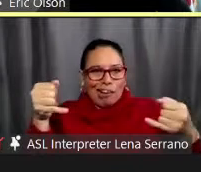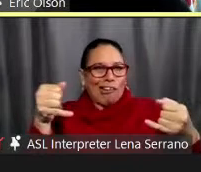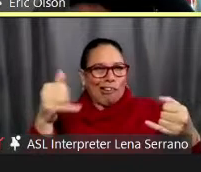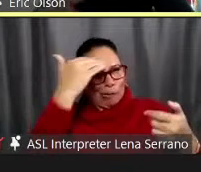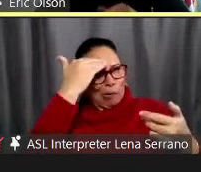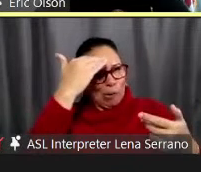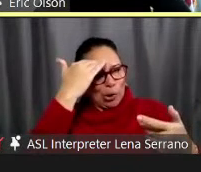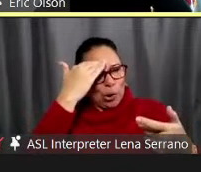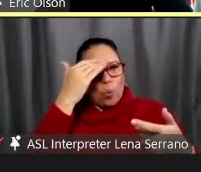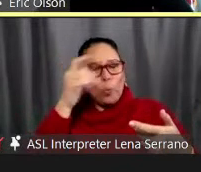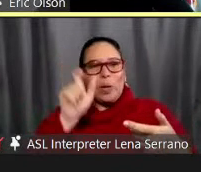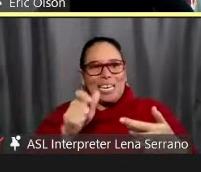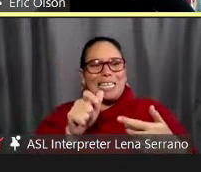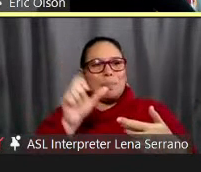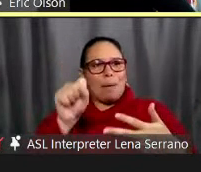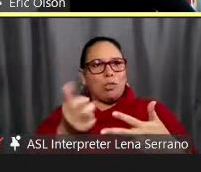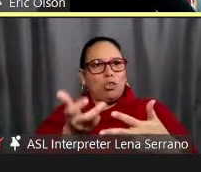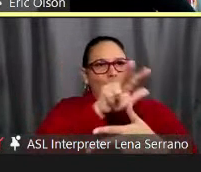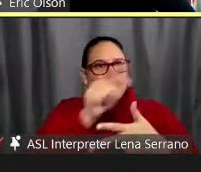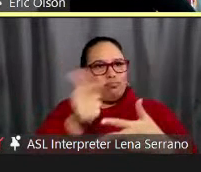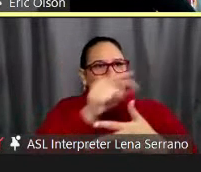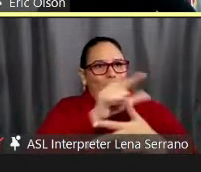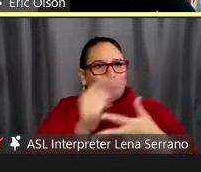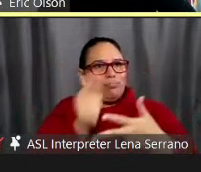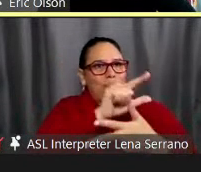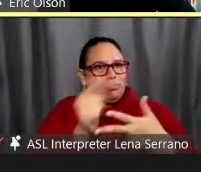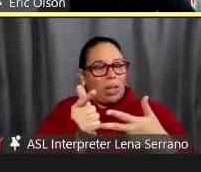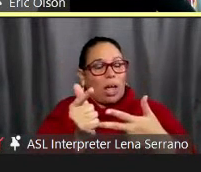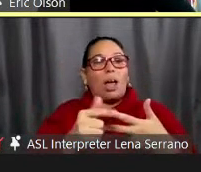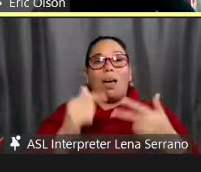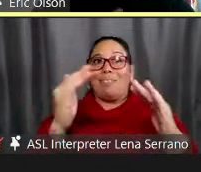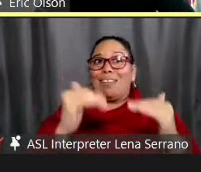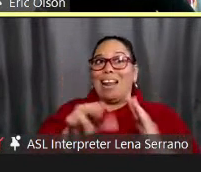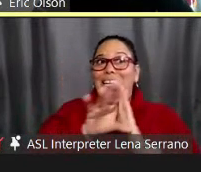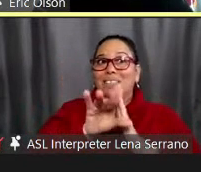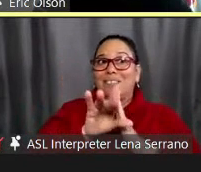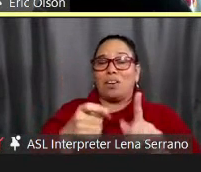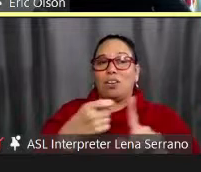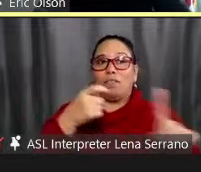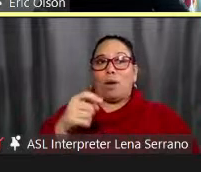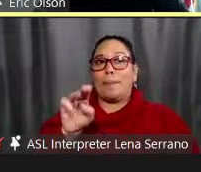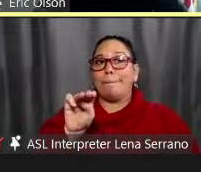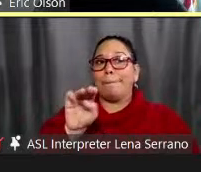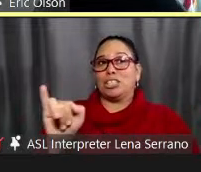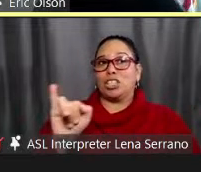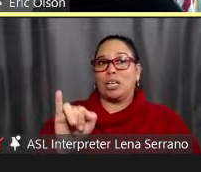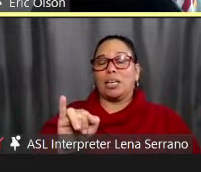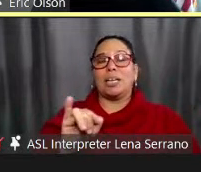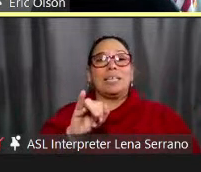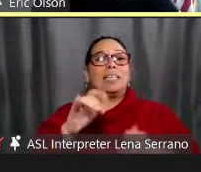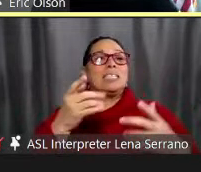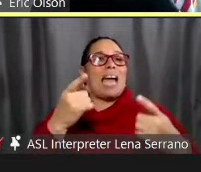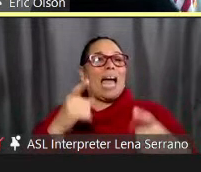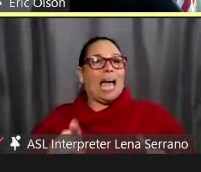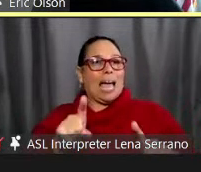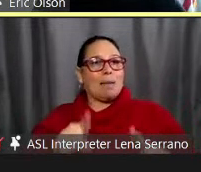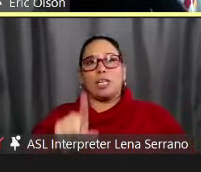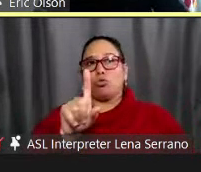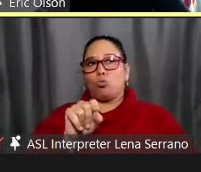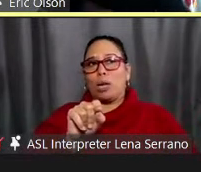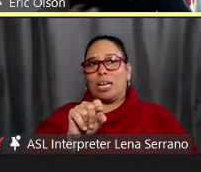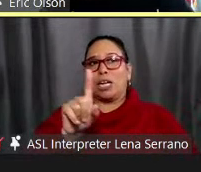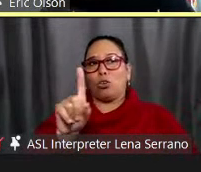switch gears and try another tactic. This next video comes out of Michigan. This was an active assailant event that happened in